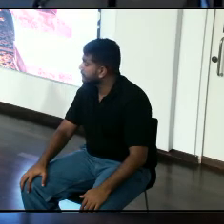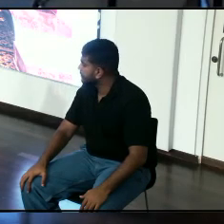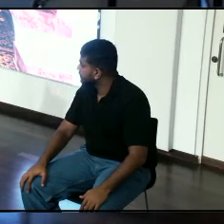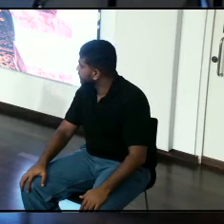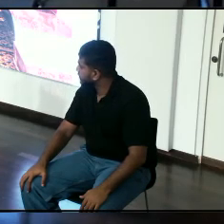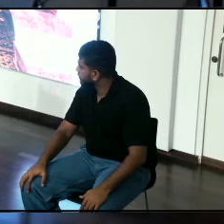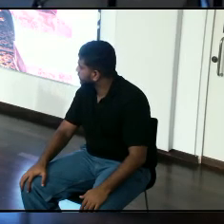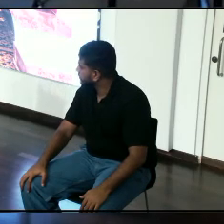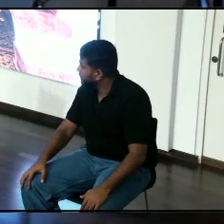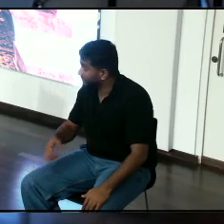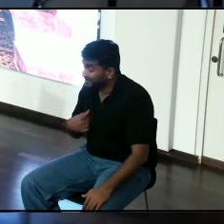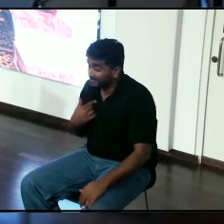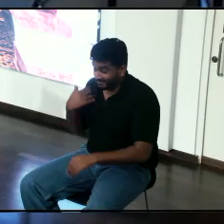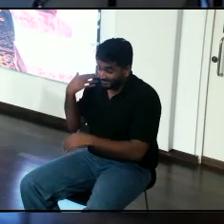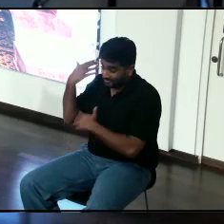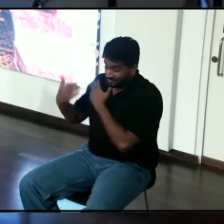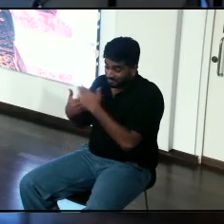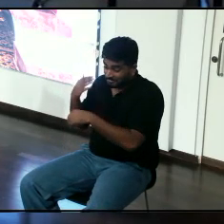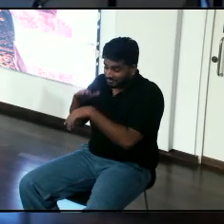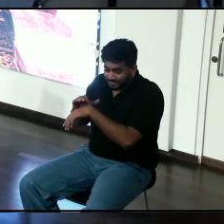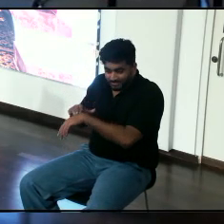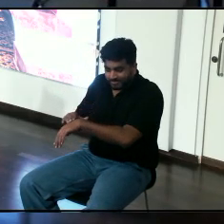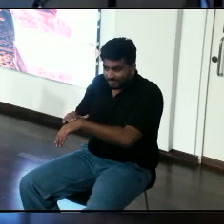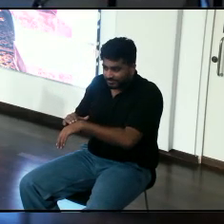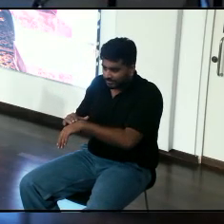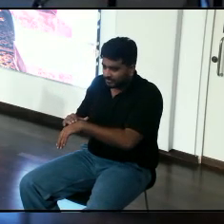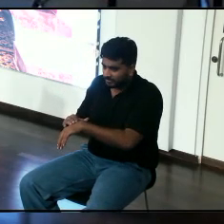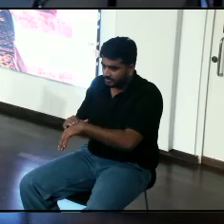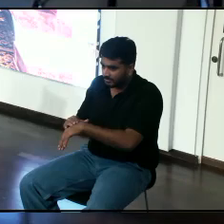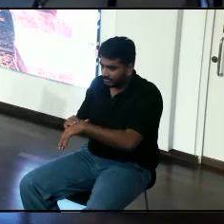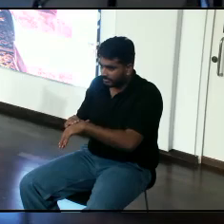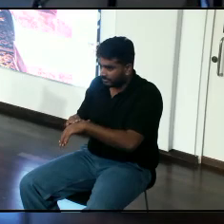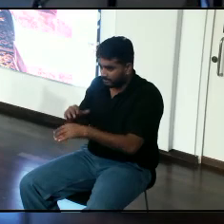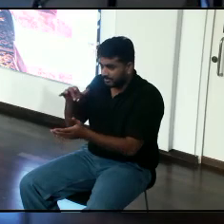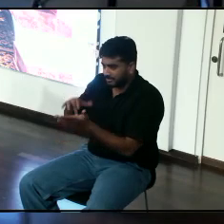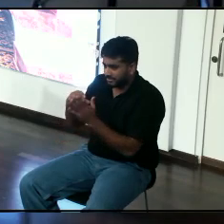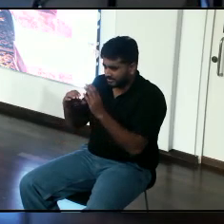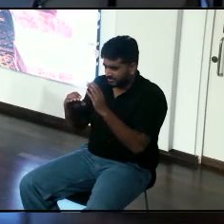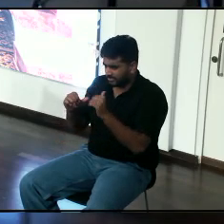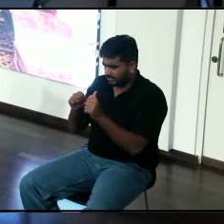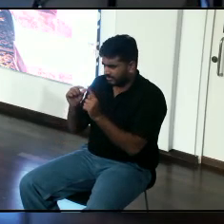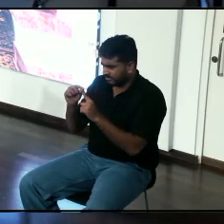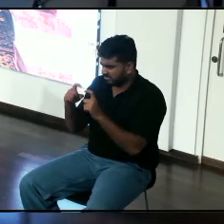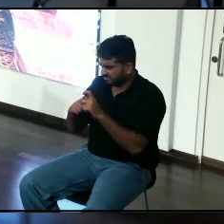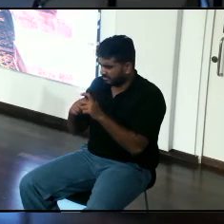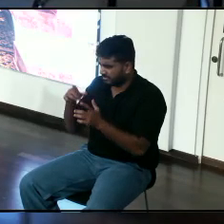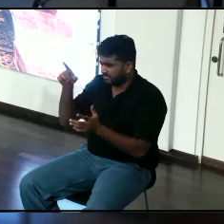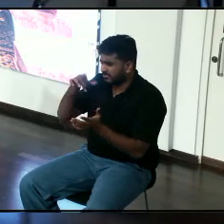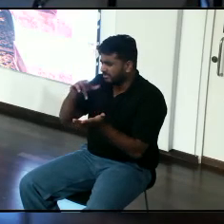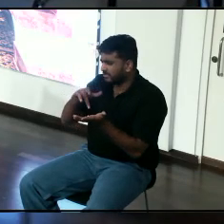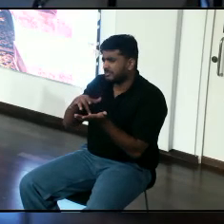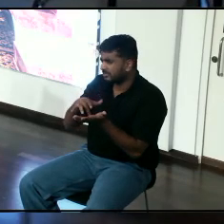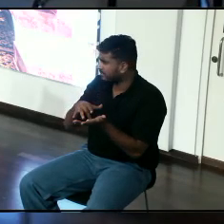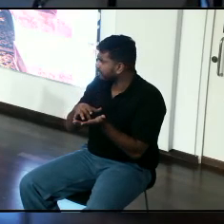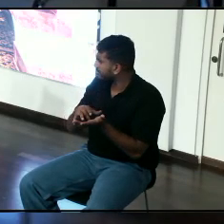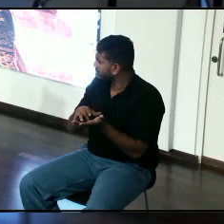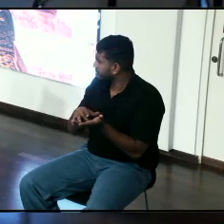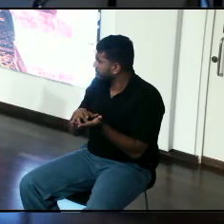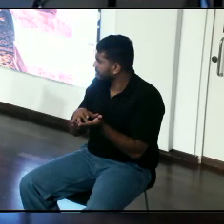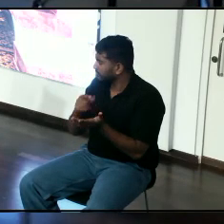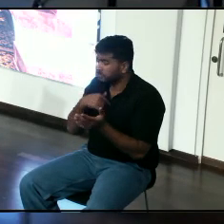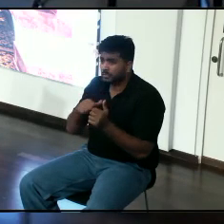in my experience, having lived in Cape Town and in Switzerland, I found that it was a